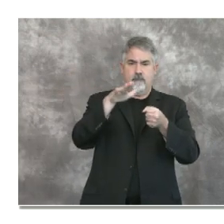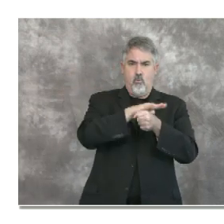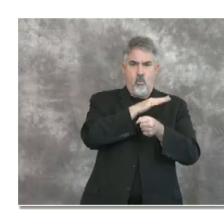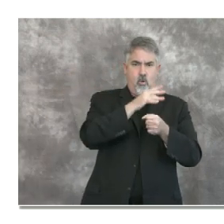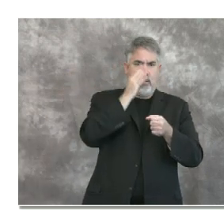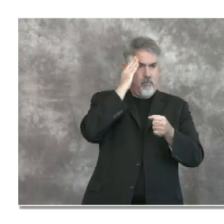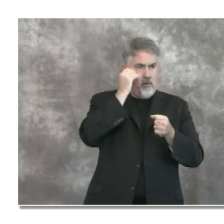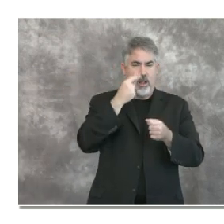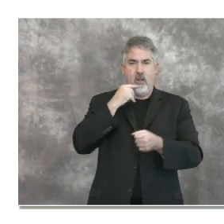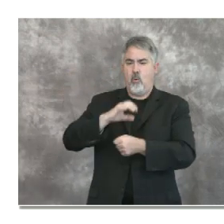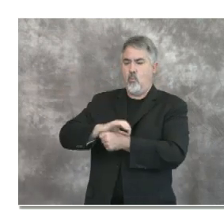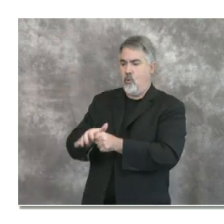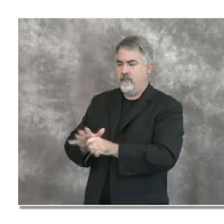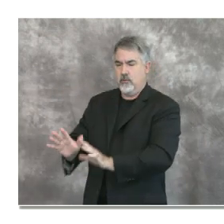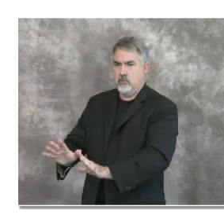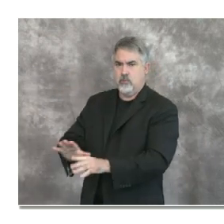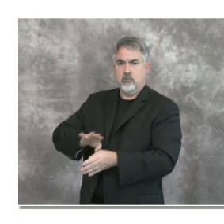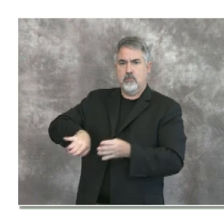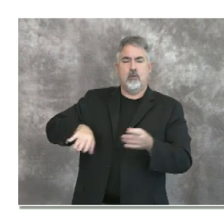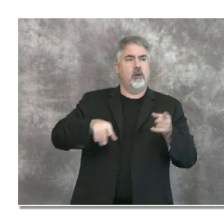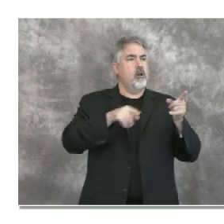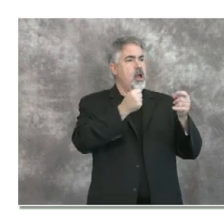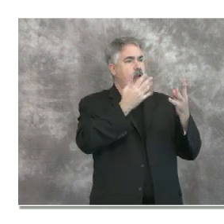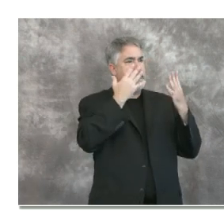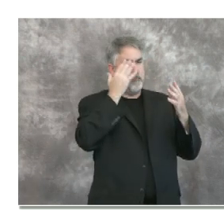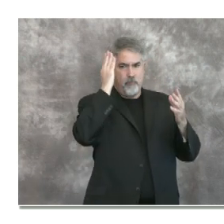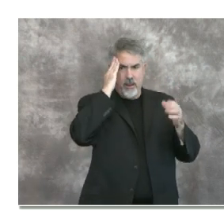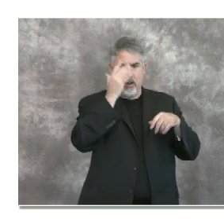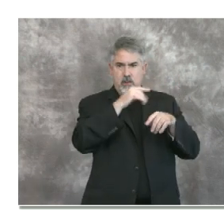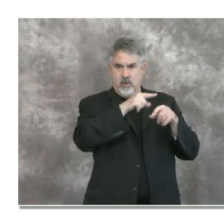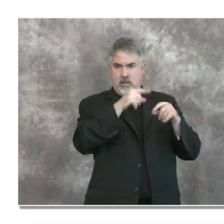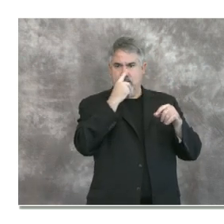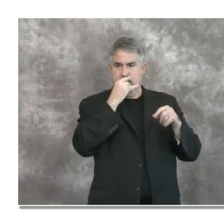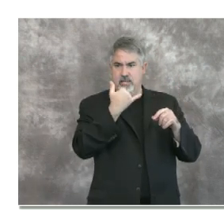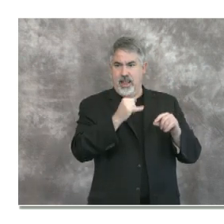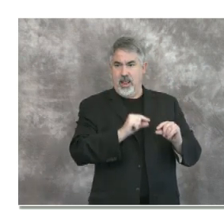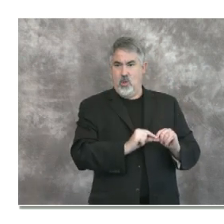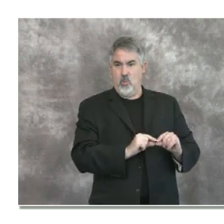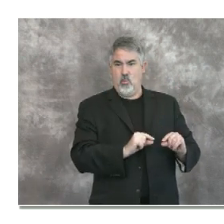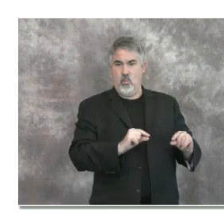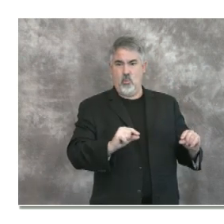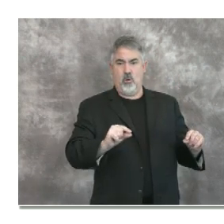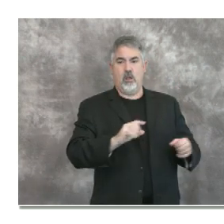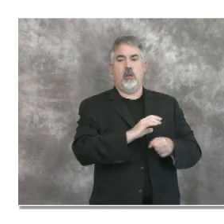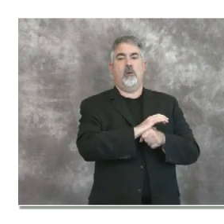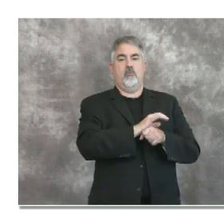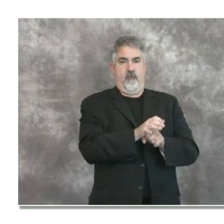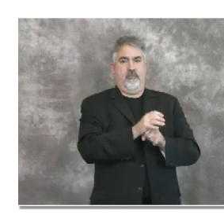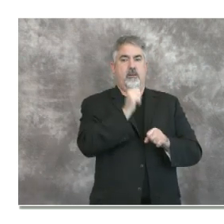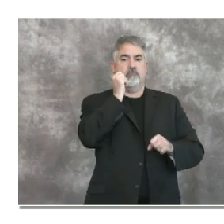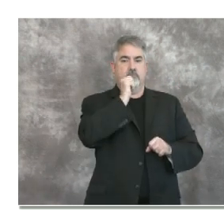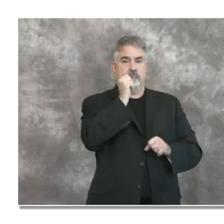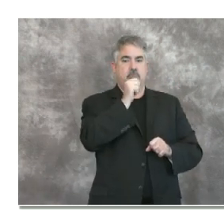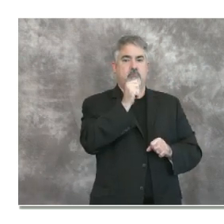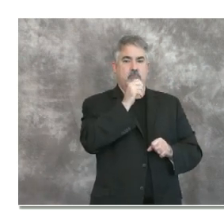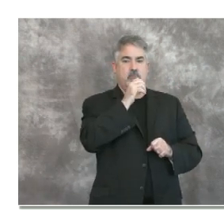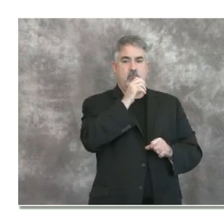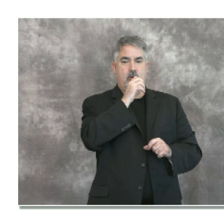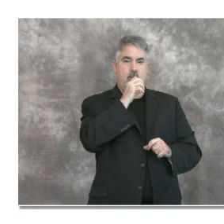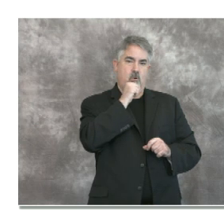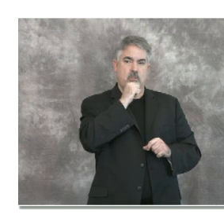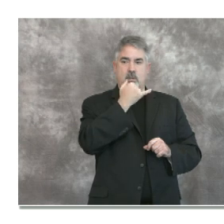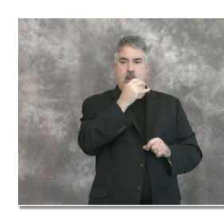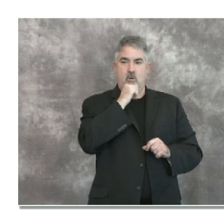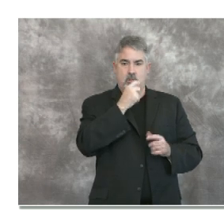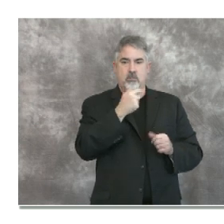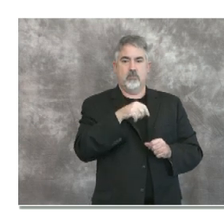so on the bottom line there, you can see the total COVID-related hospitalizations by day in the orange lines, and then the blue lines